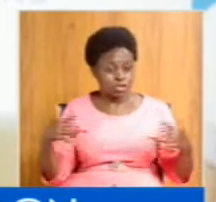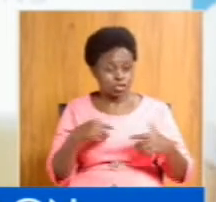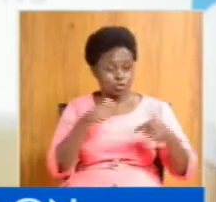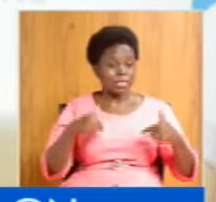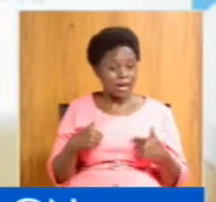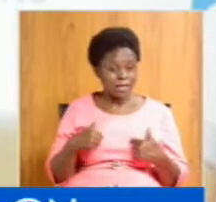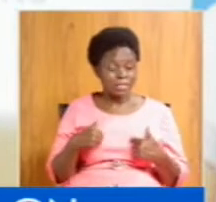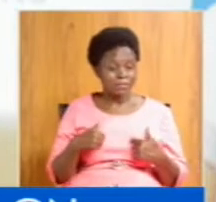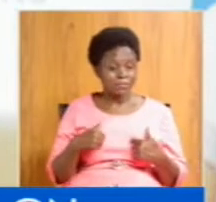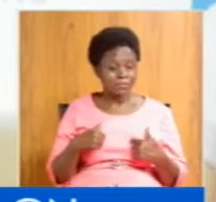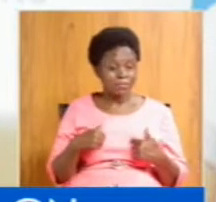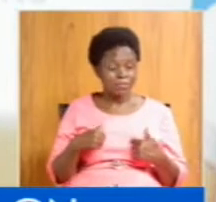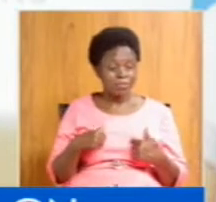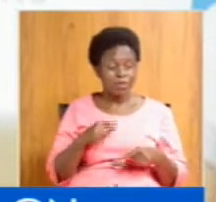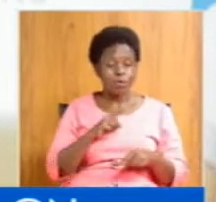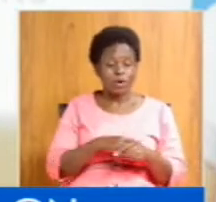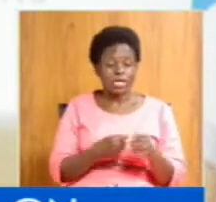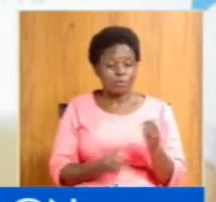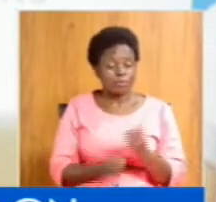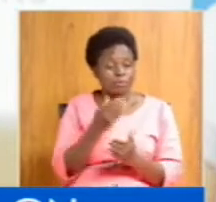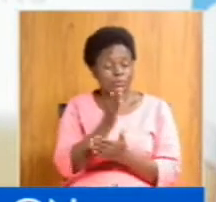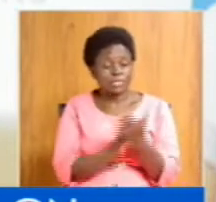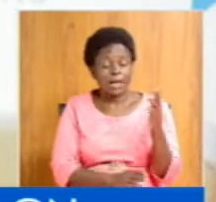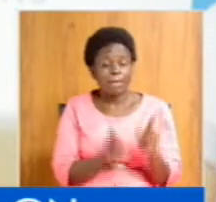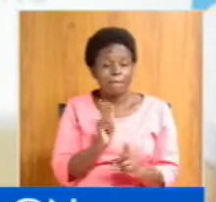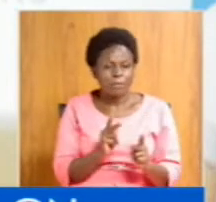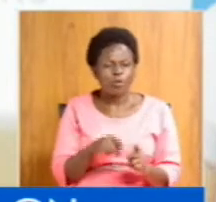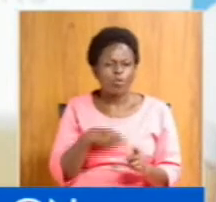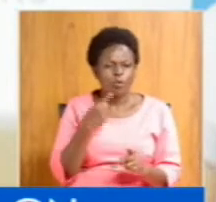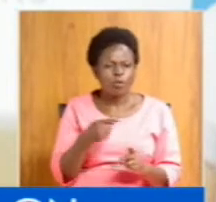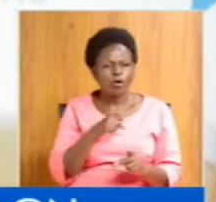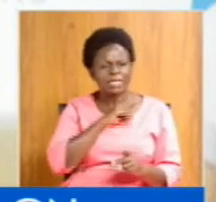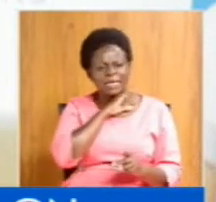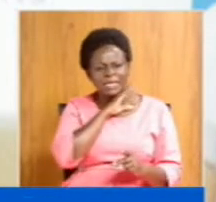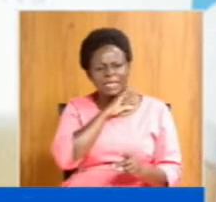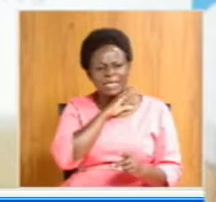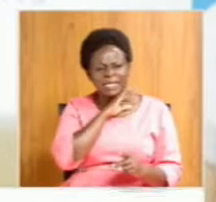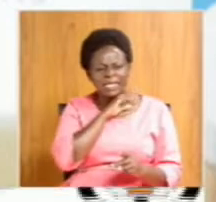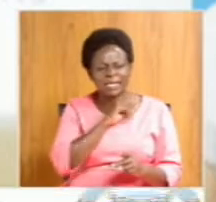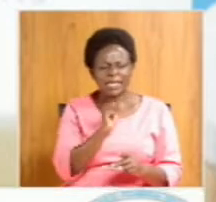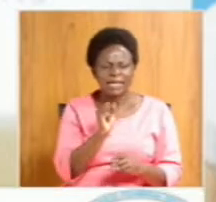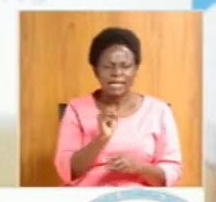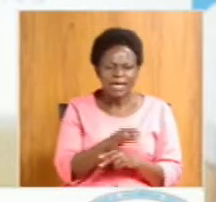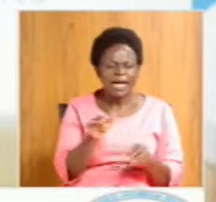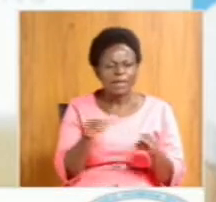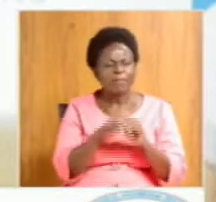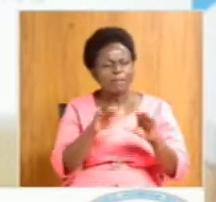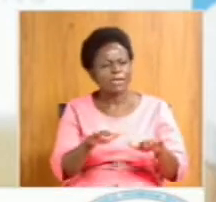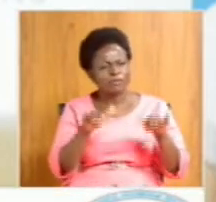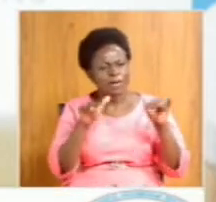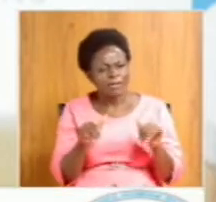us when we come up with some people who always complain to the councillors and members of